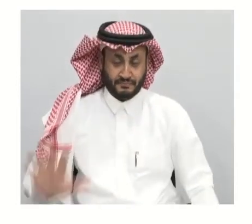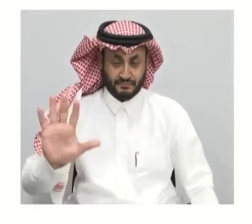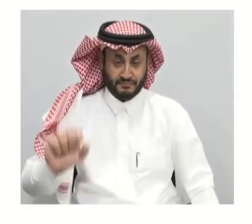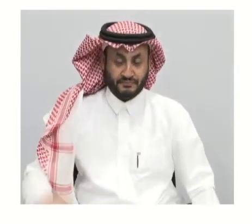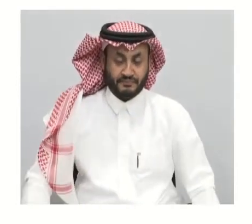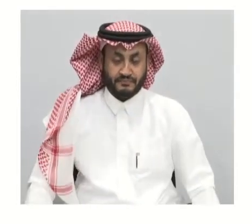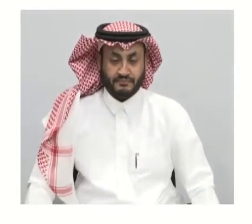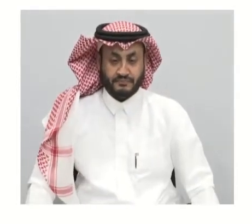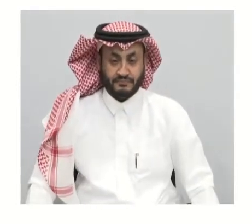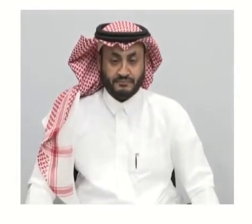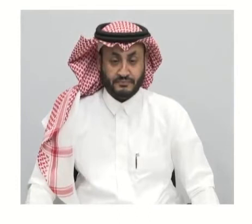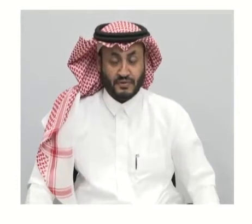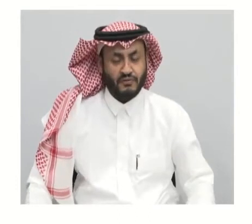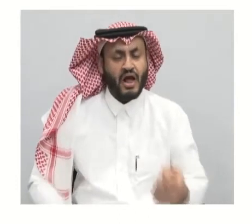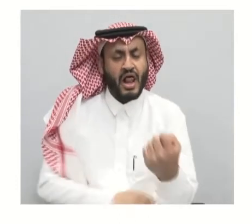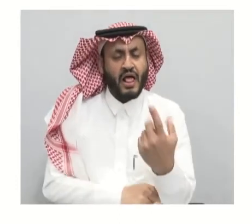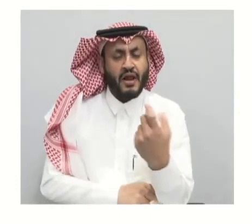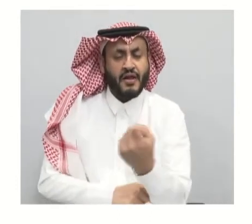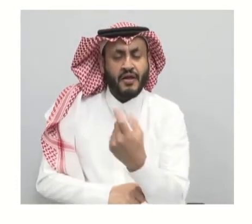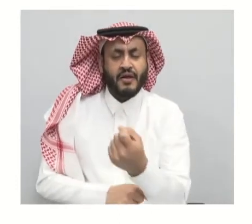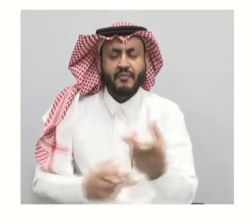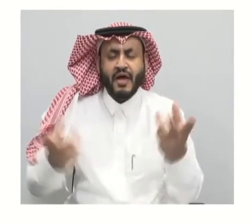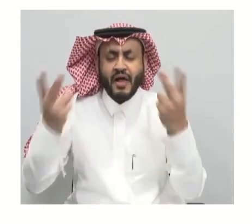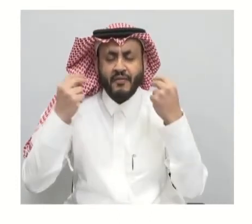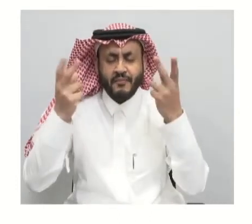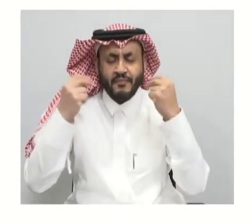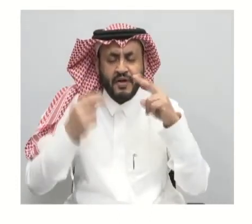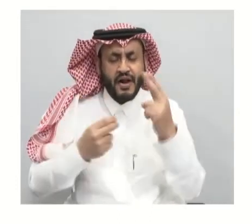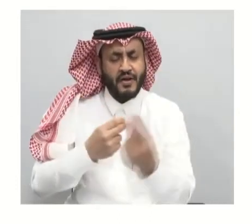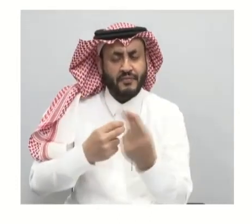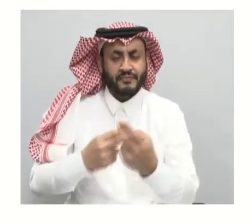Five. Well, nature has always been an inspiration in my work.